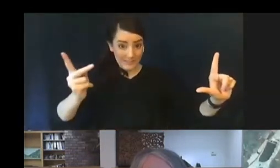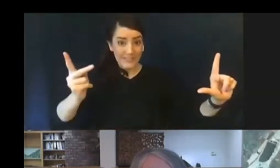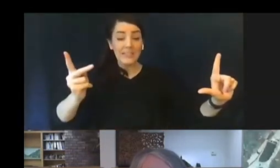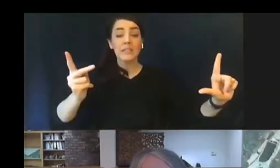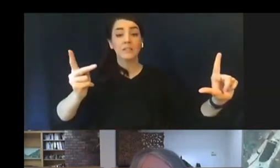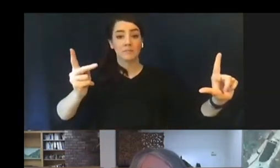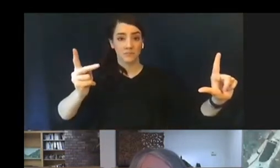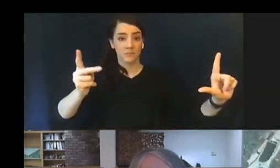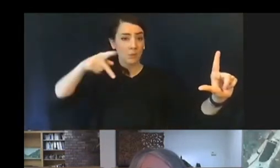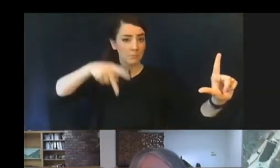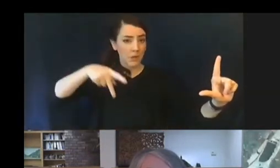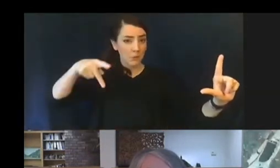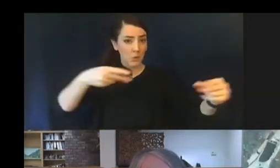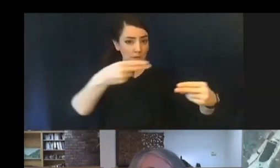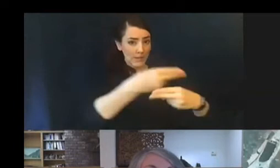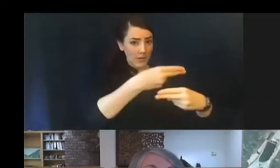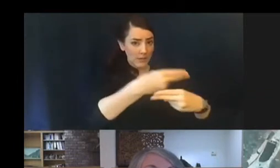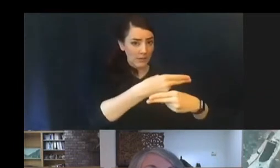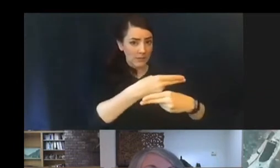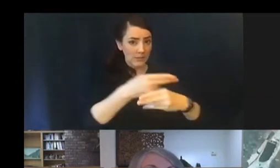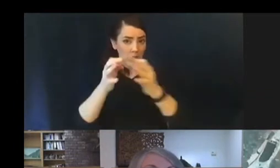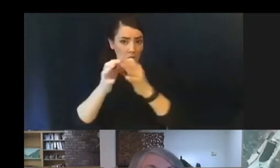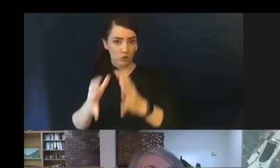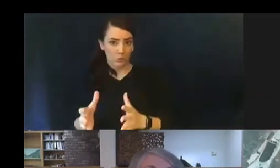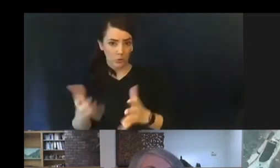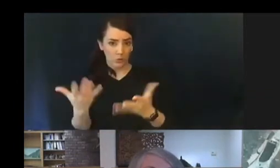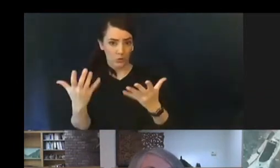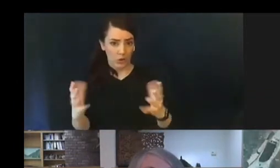So just bear with me, give me a second to do that.